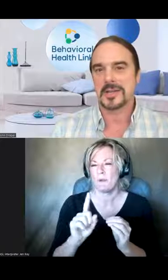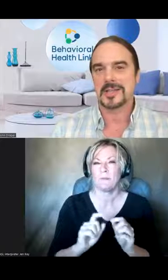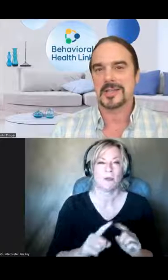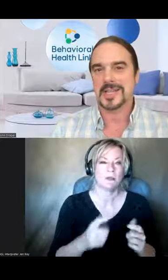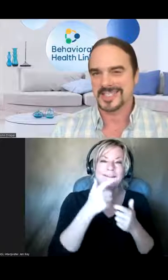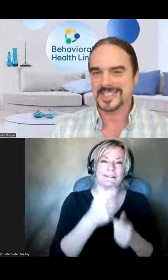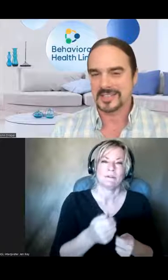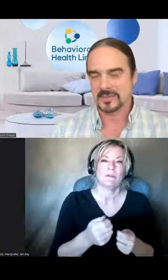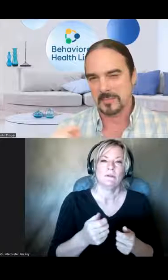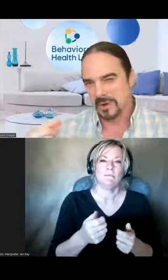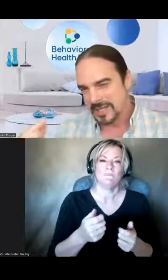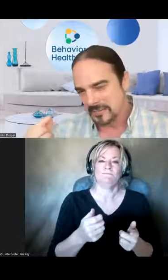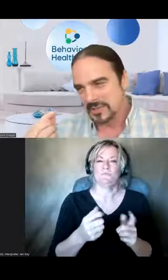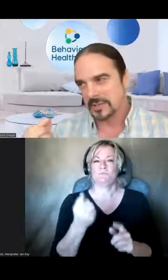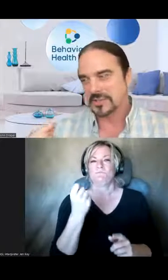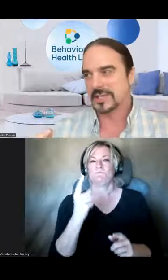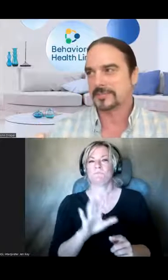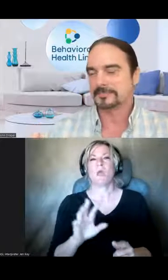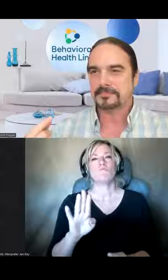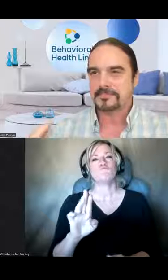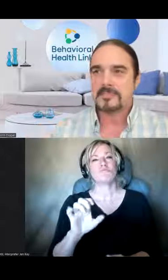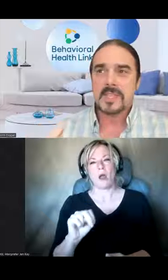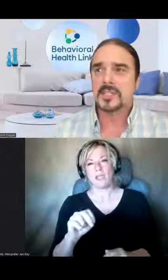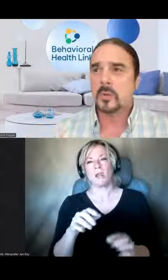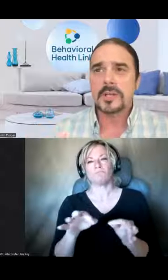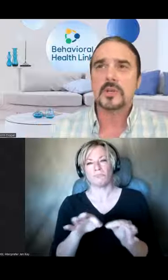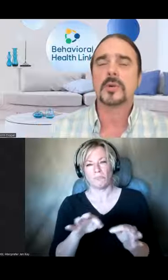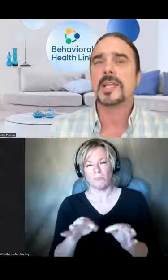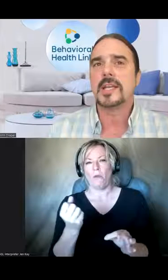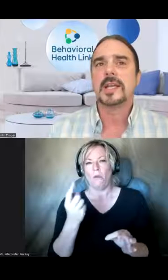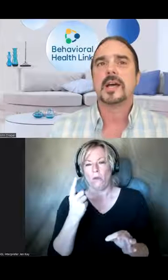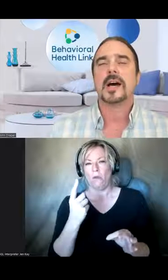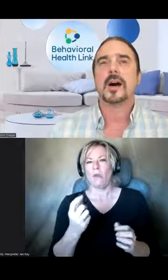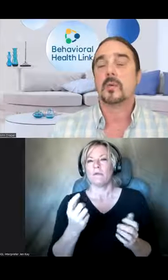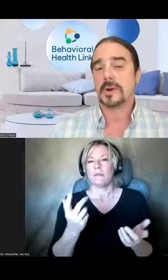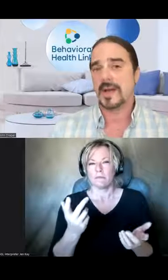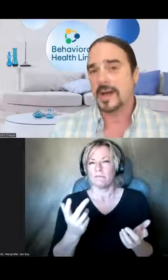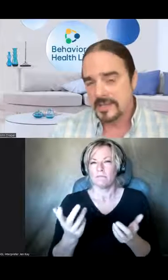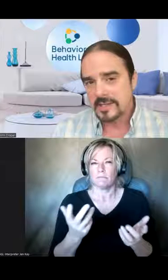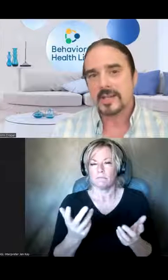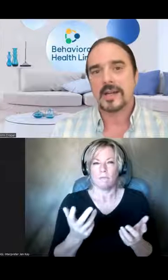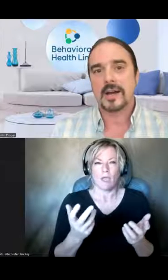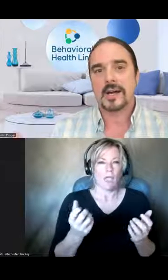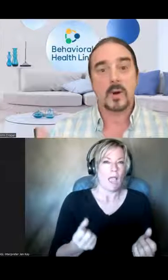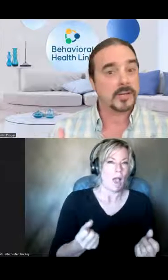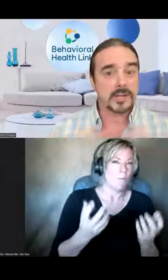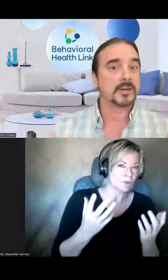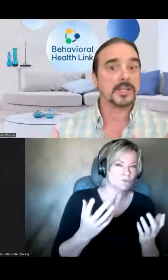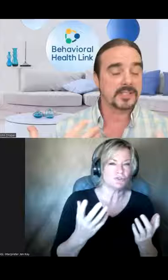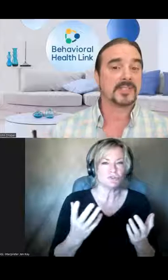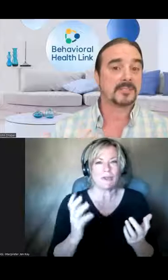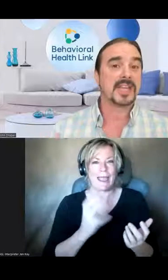just get a sense, and Brian gave us a little sense as to what degree or not